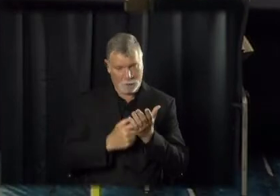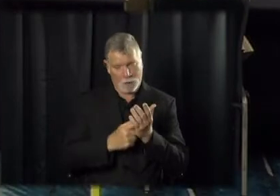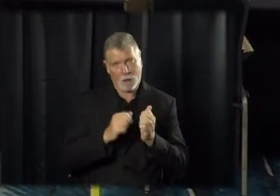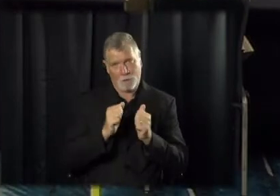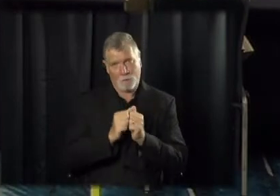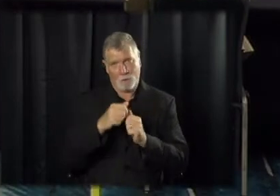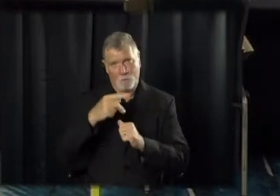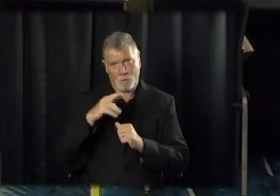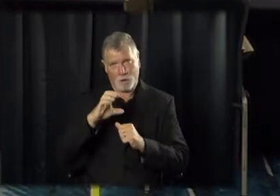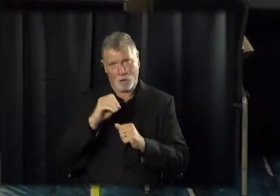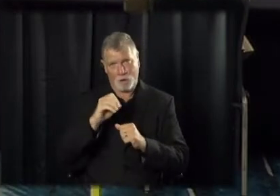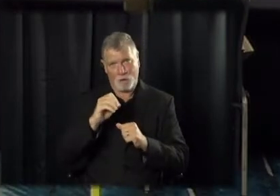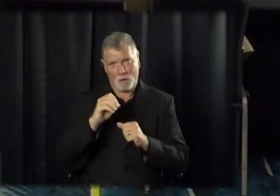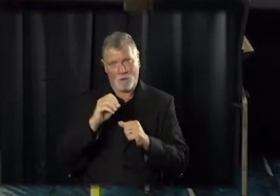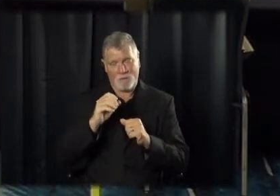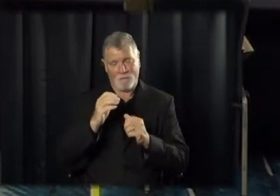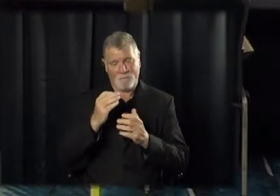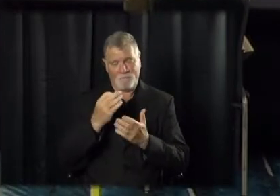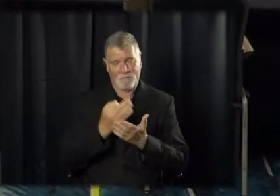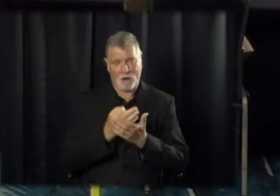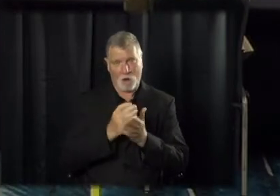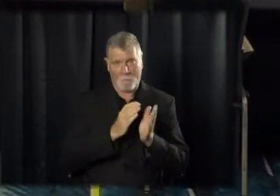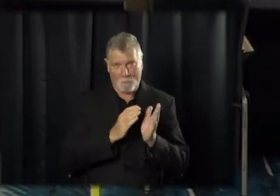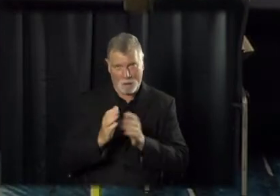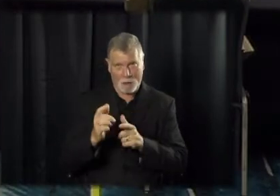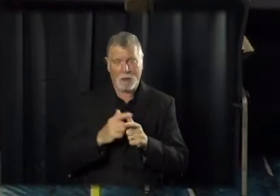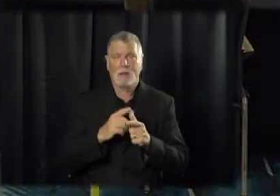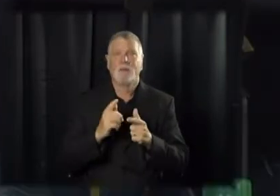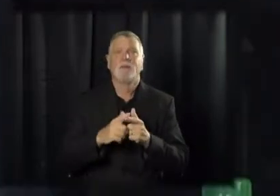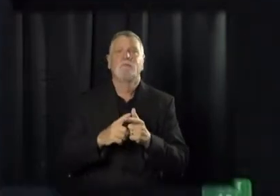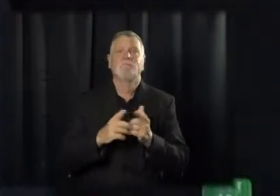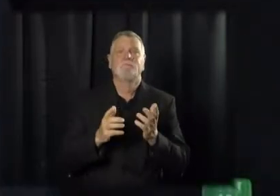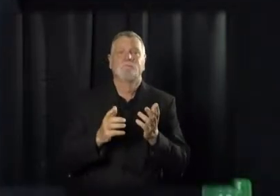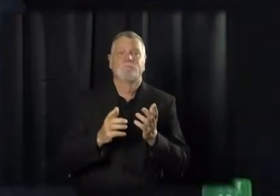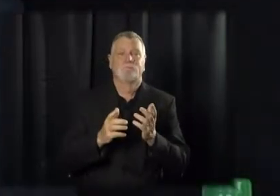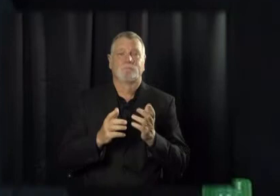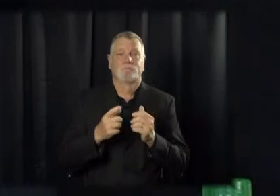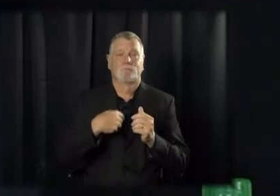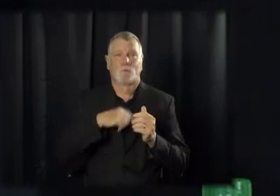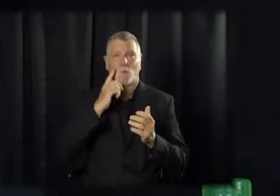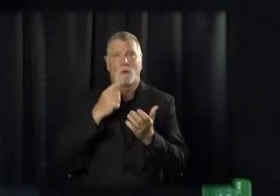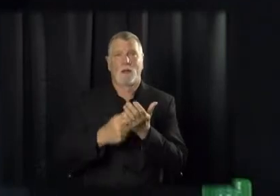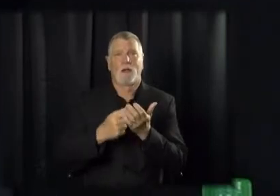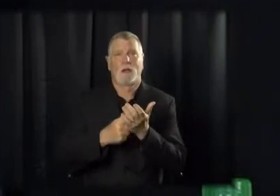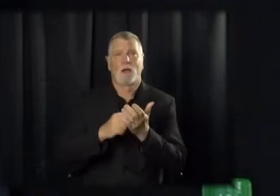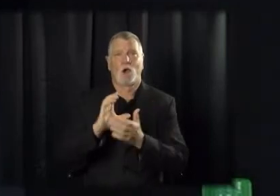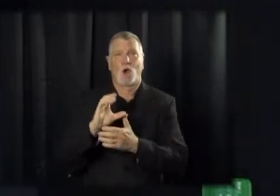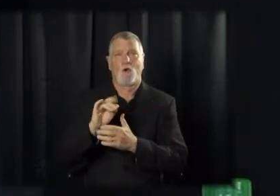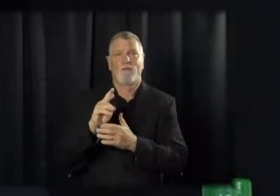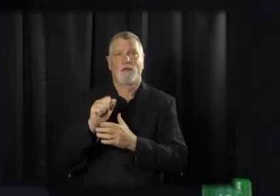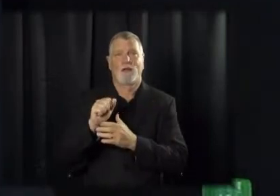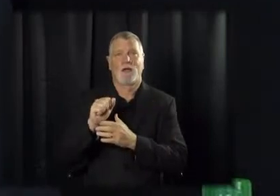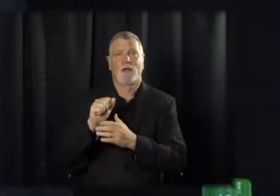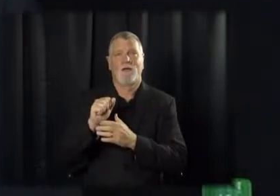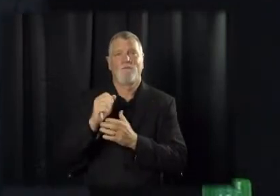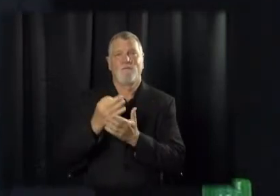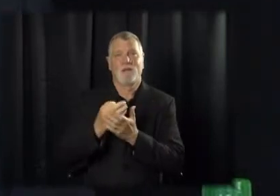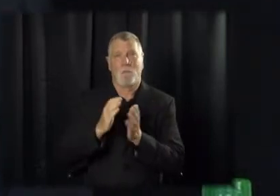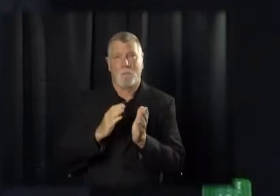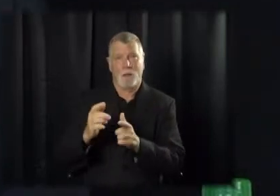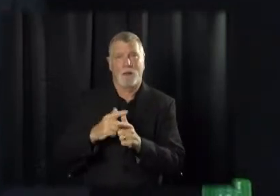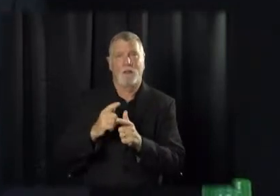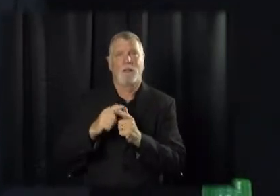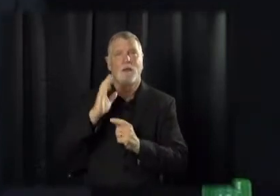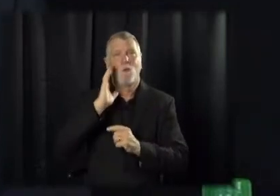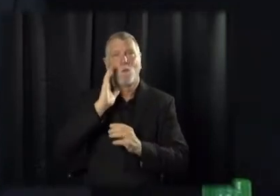discuss the Pridco fiscal plan, and then we'll discuss the Coffina fiscal plan, and we'll